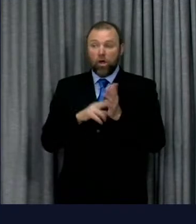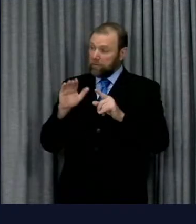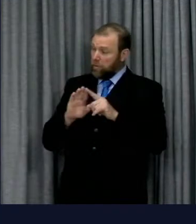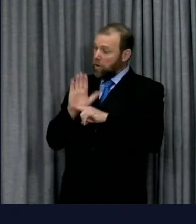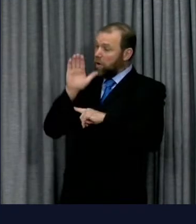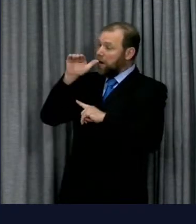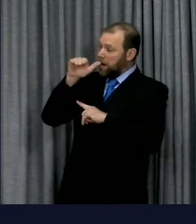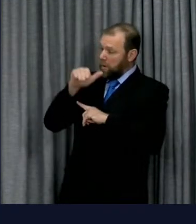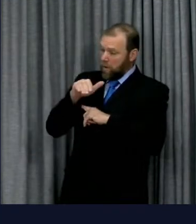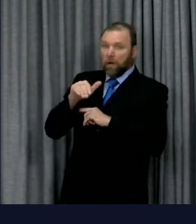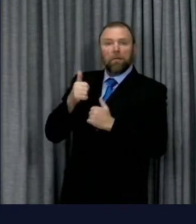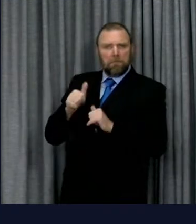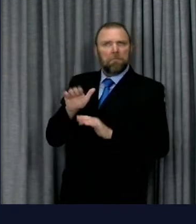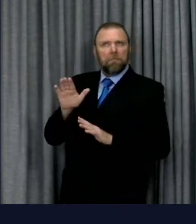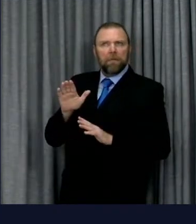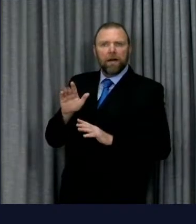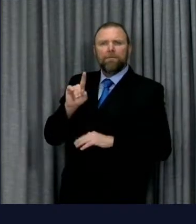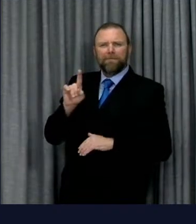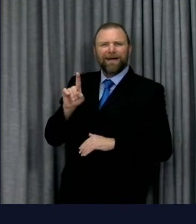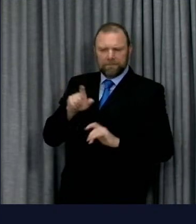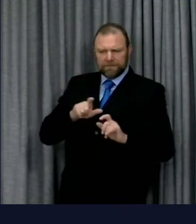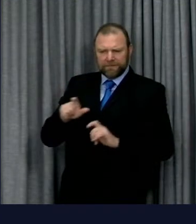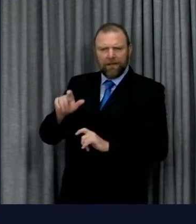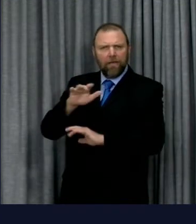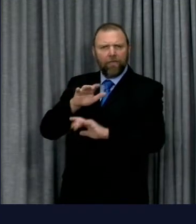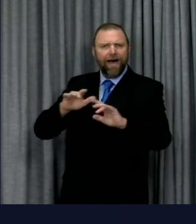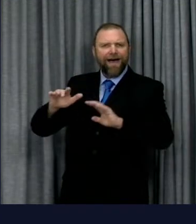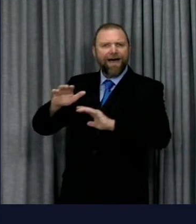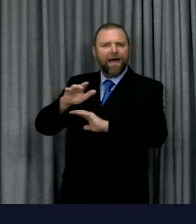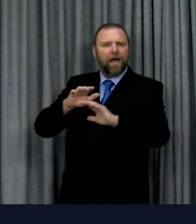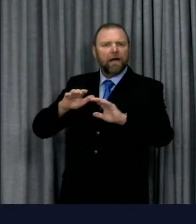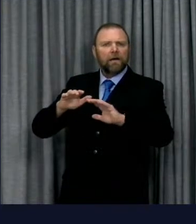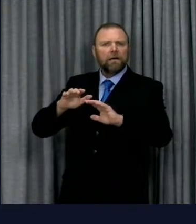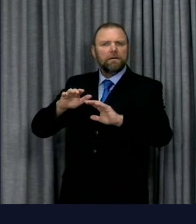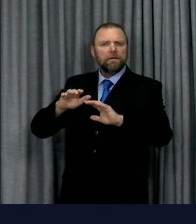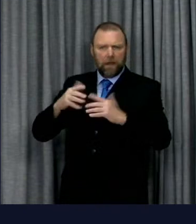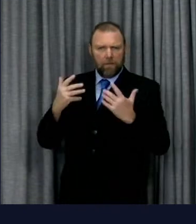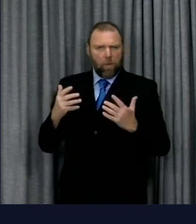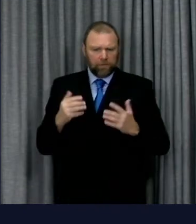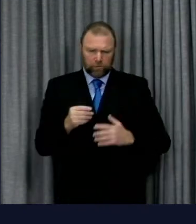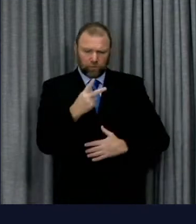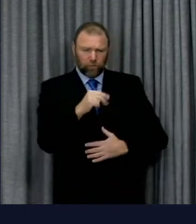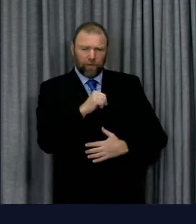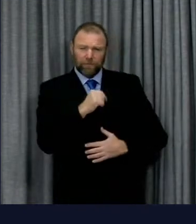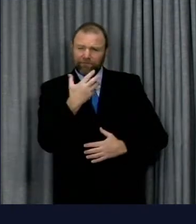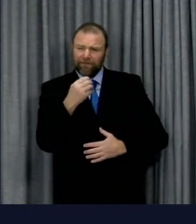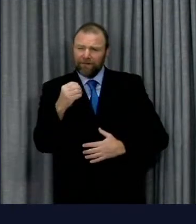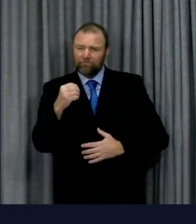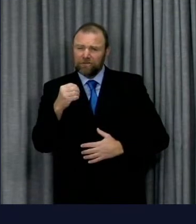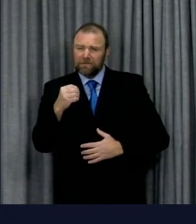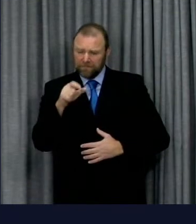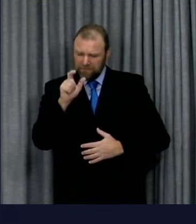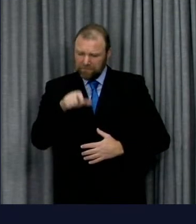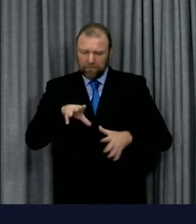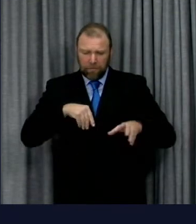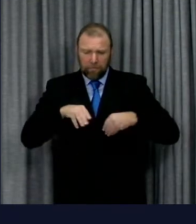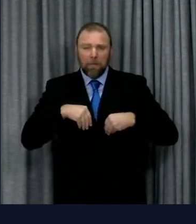peak, Omicron is still here in Wales. I said 2,500 people in Wales fell ill with it